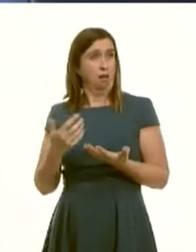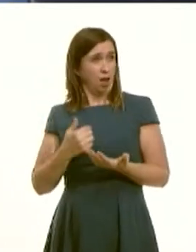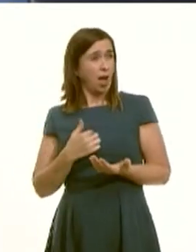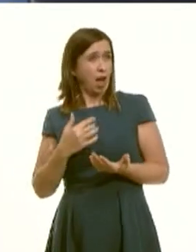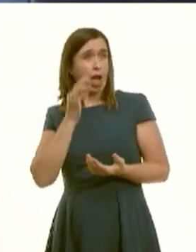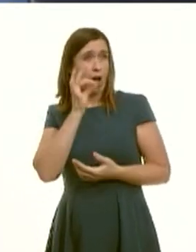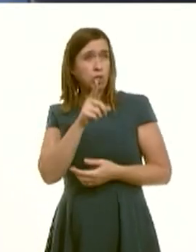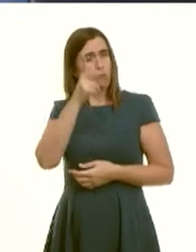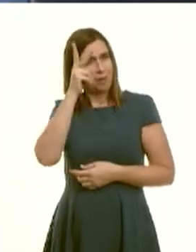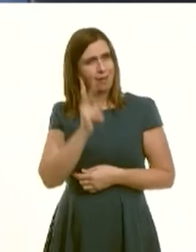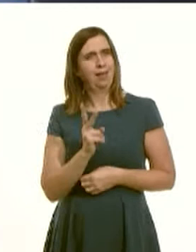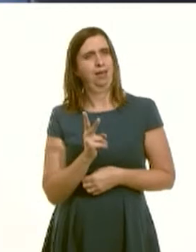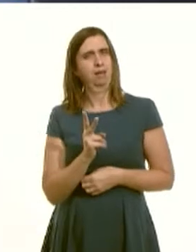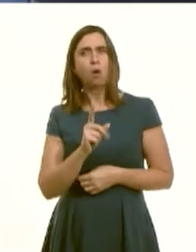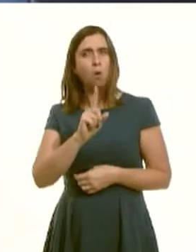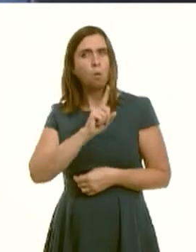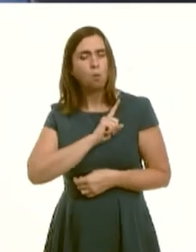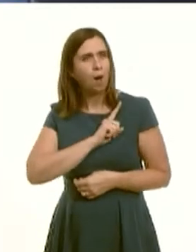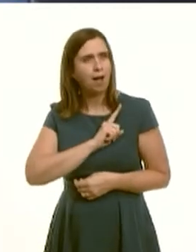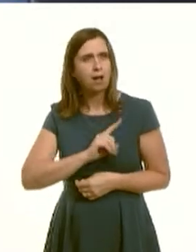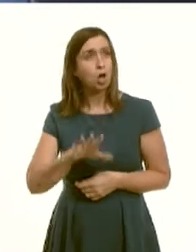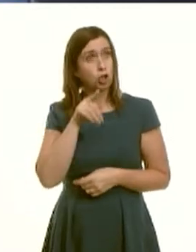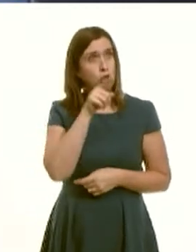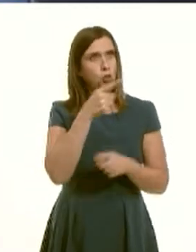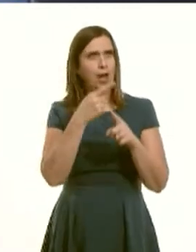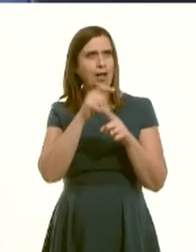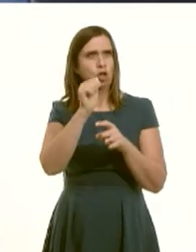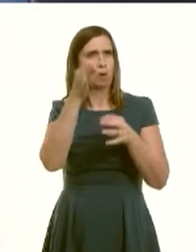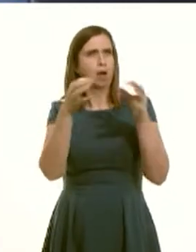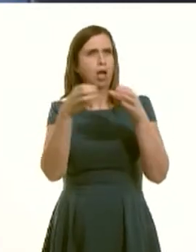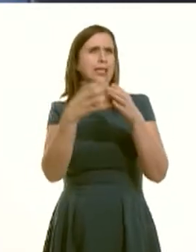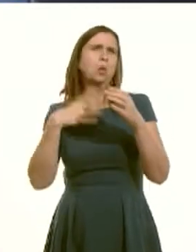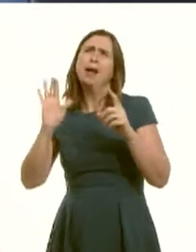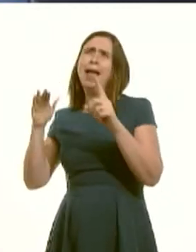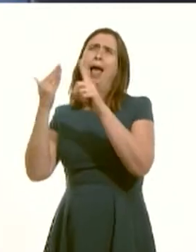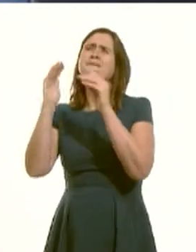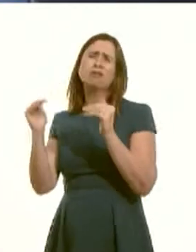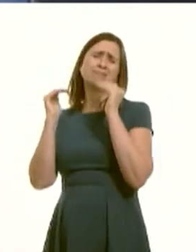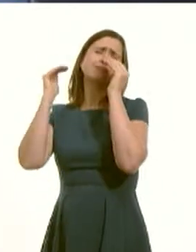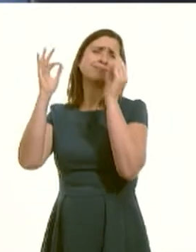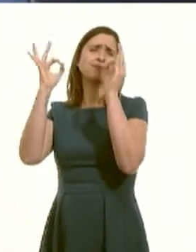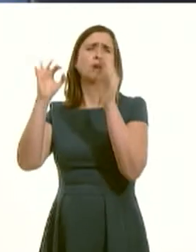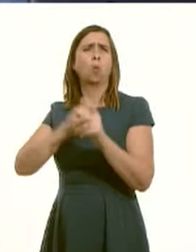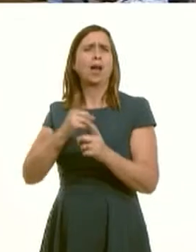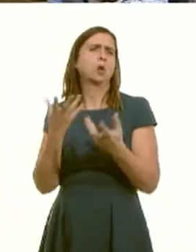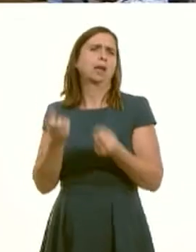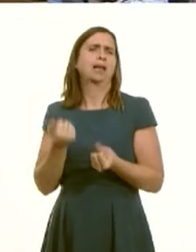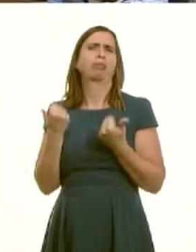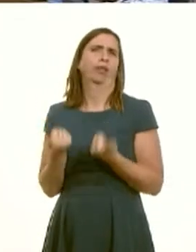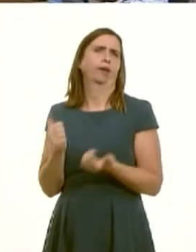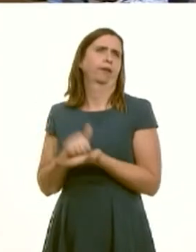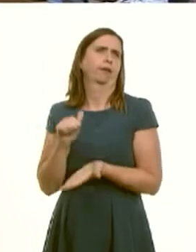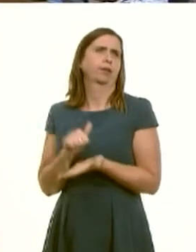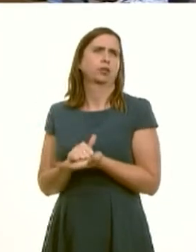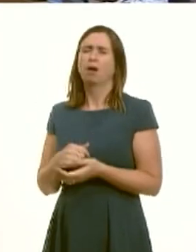you again, First Minister, why can't you and your administration strive for excellence instead of aiming for mediocrity? We